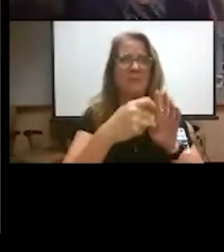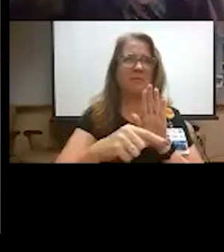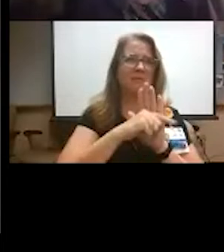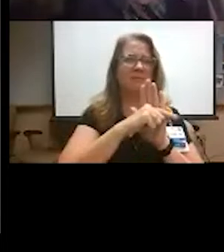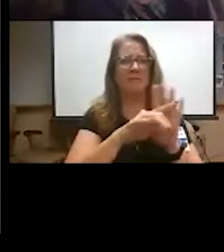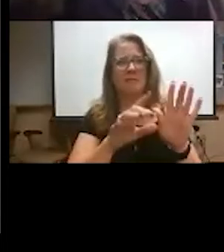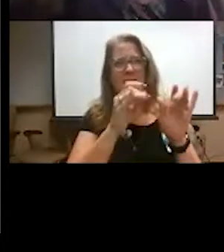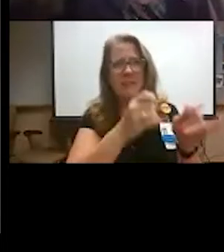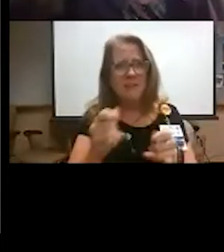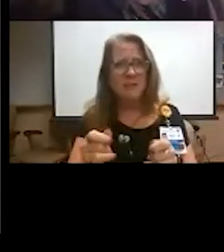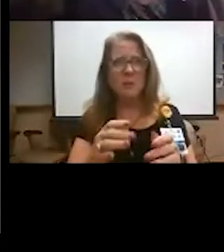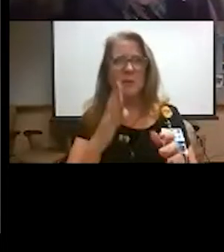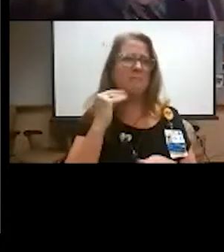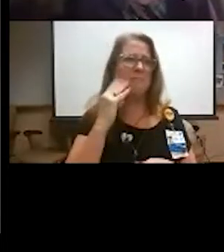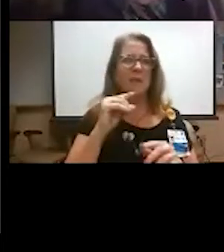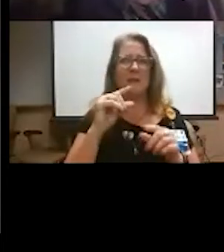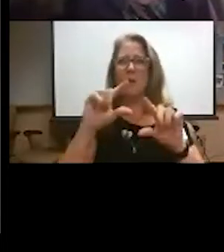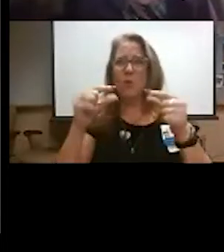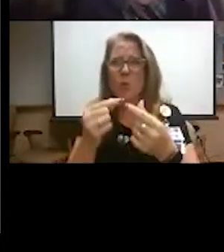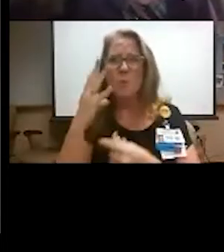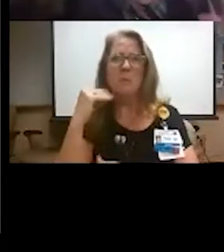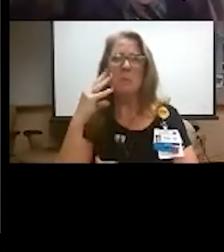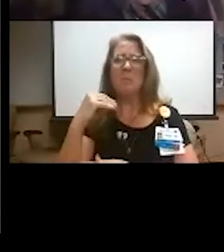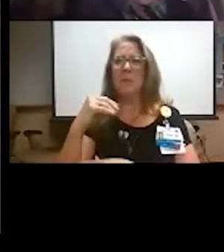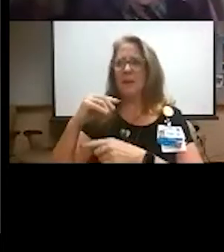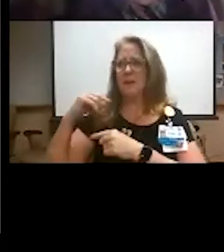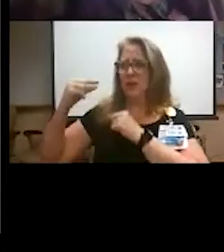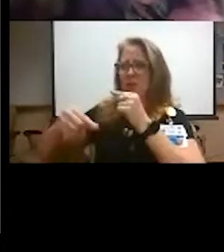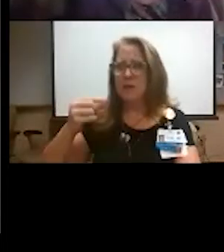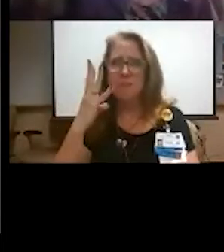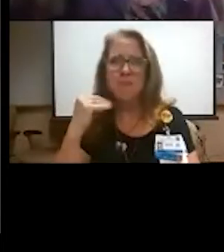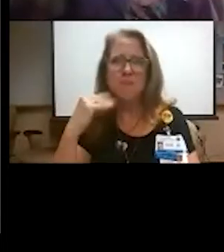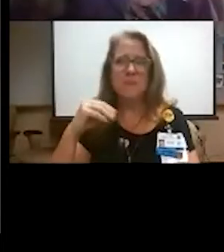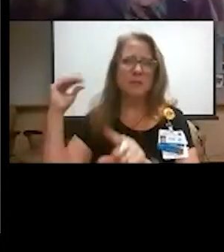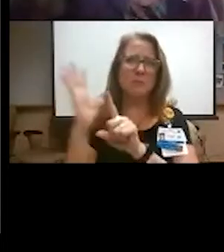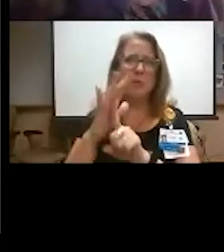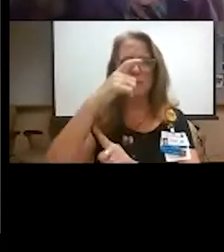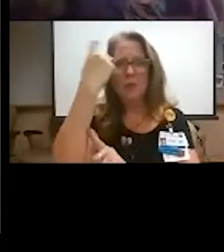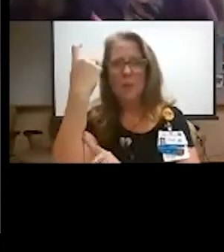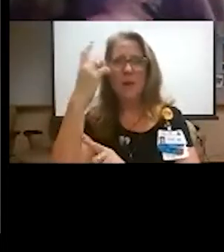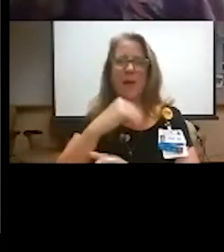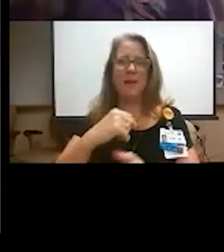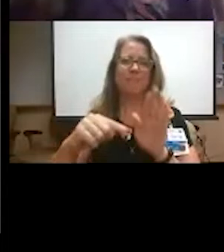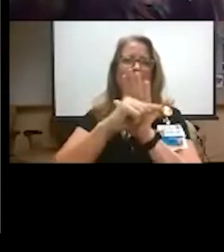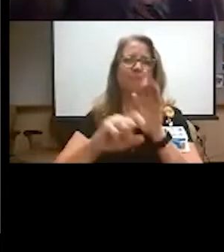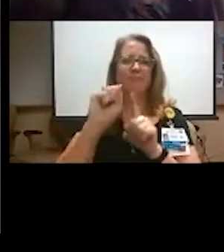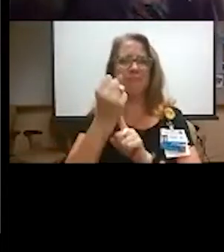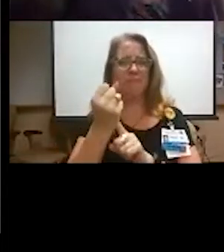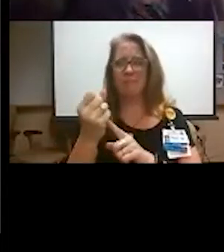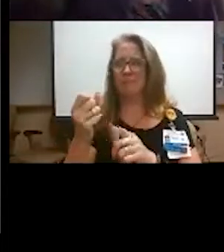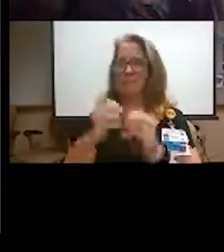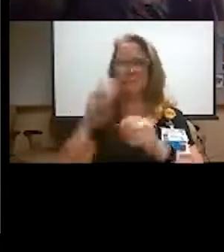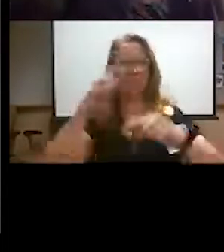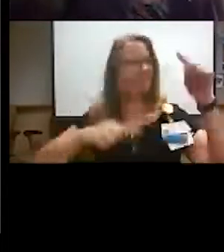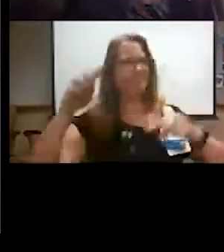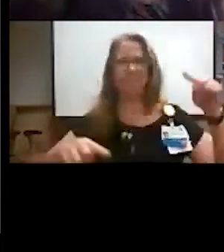individual, group, and intergenerational exposure to trauma and to adversity in all of its different